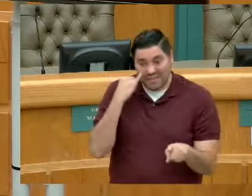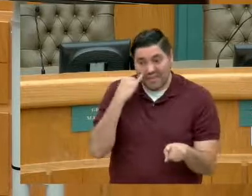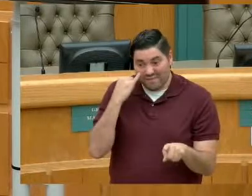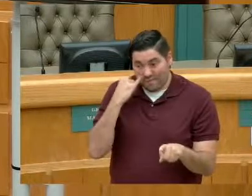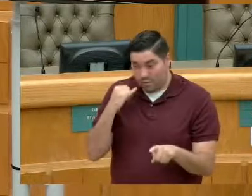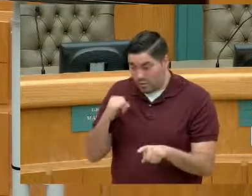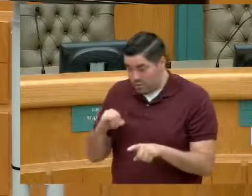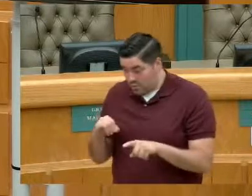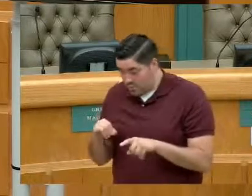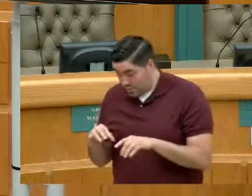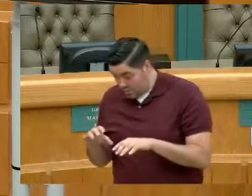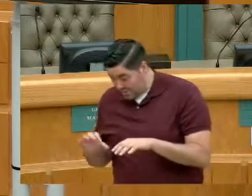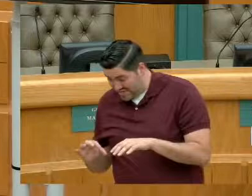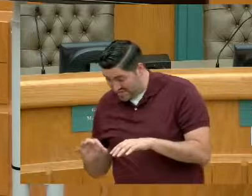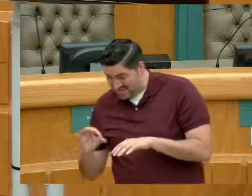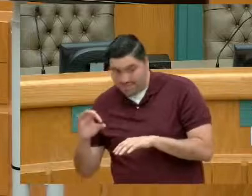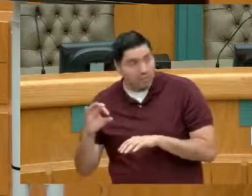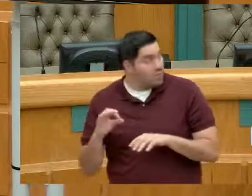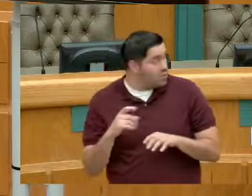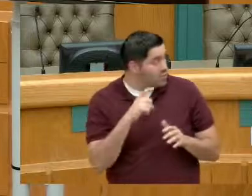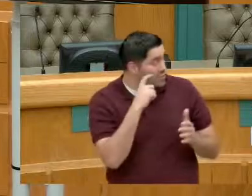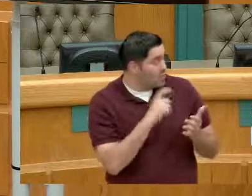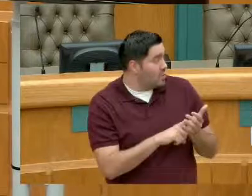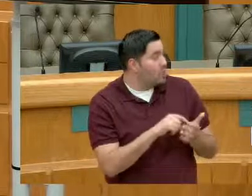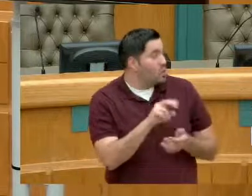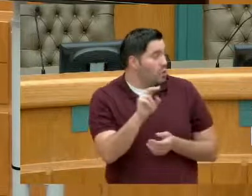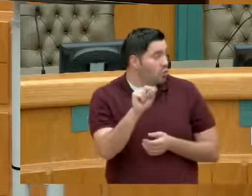Gulf of Mexico. So here it is,